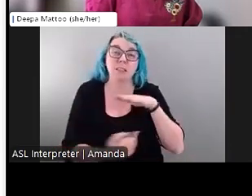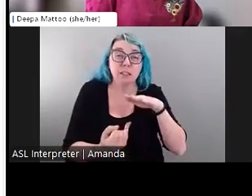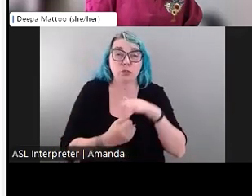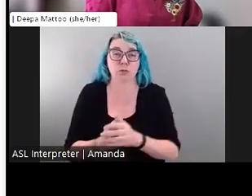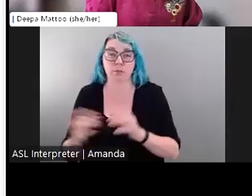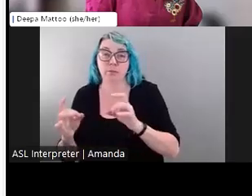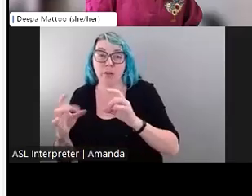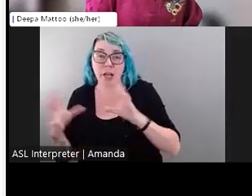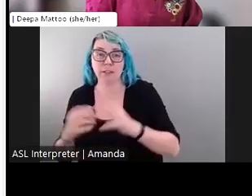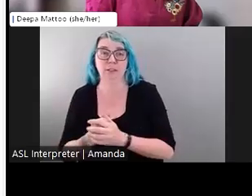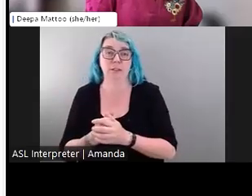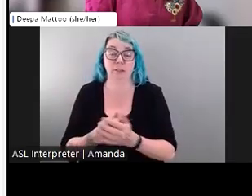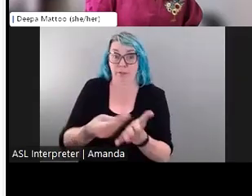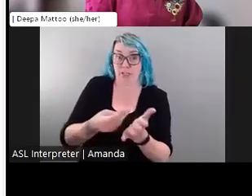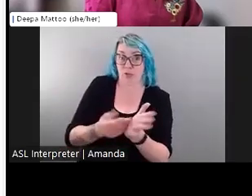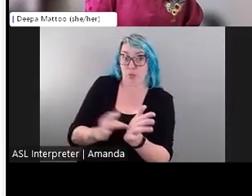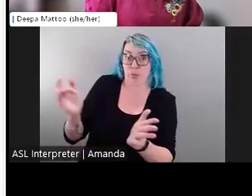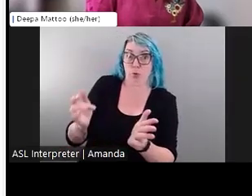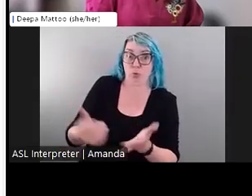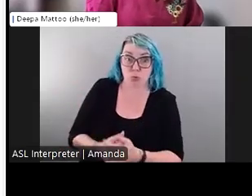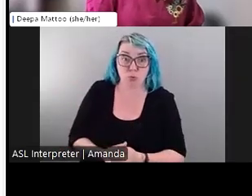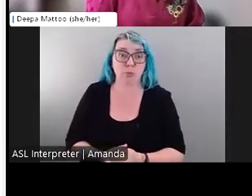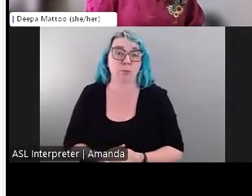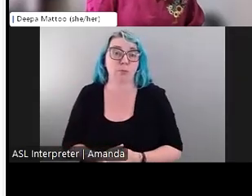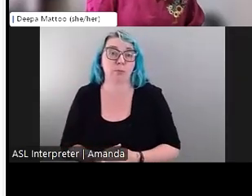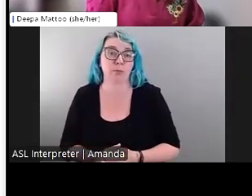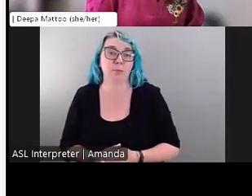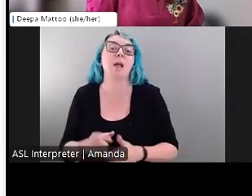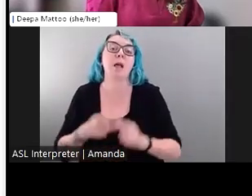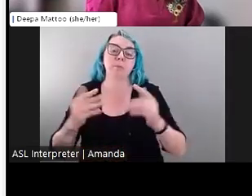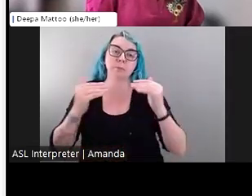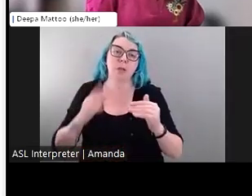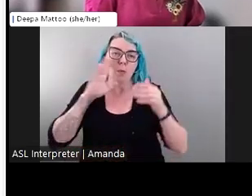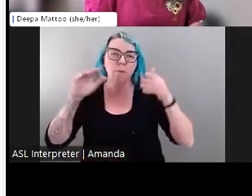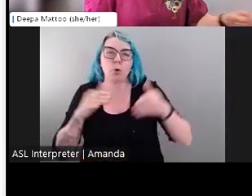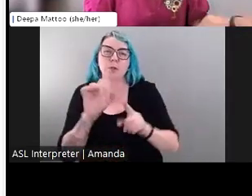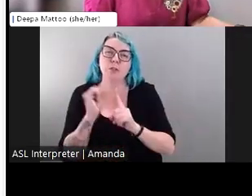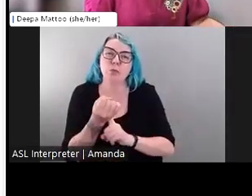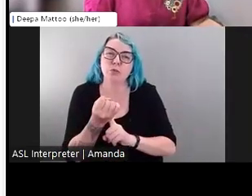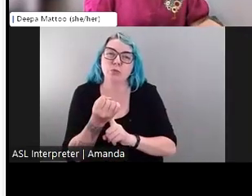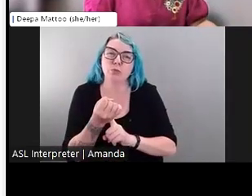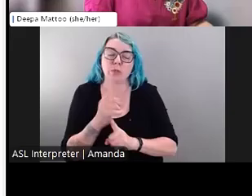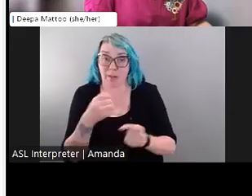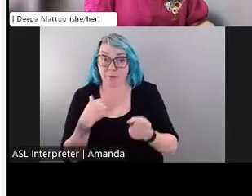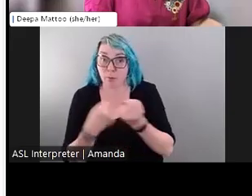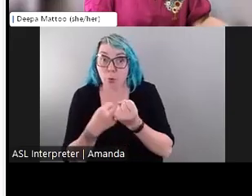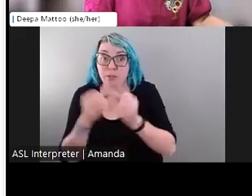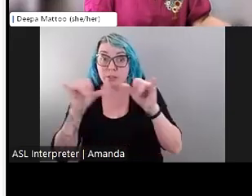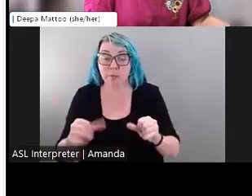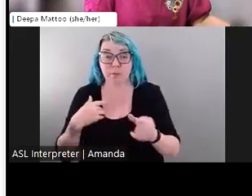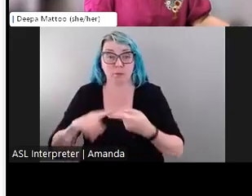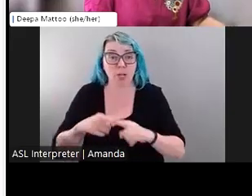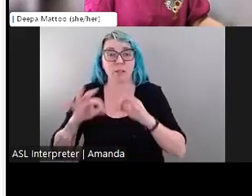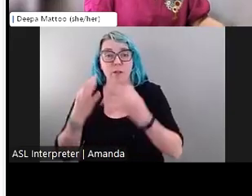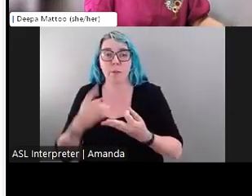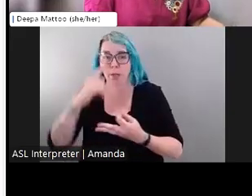social and interpersonal factors like a survivor's social supports, their financial situation, and their mental health. And lastly, it